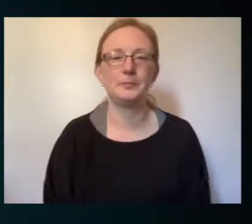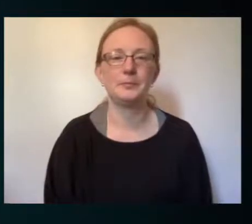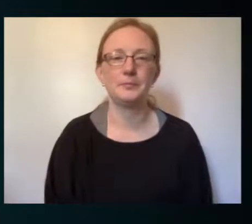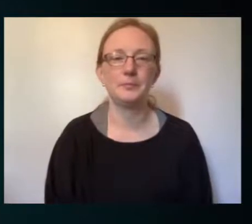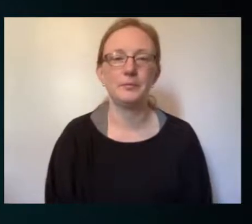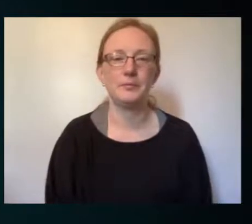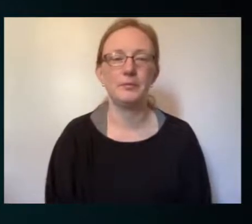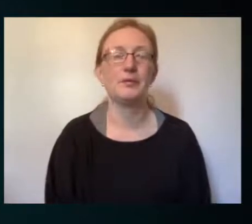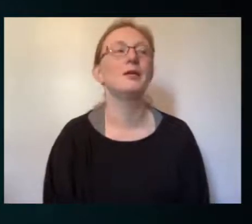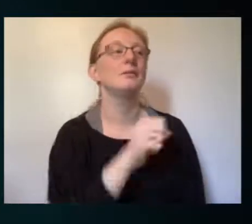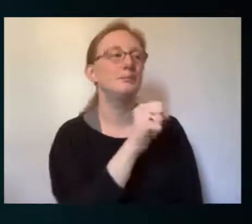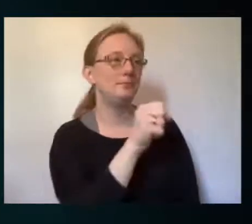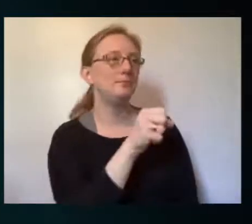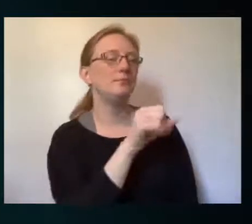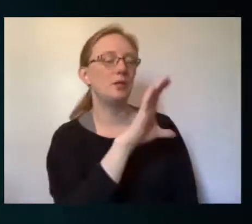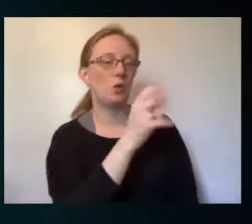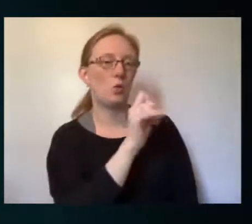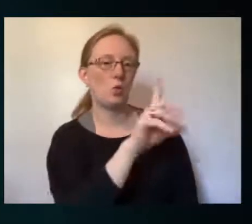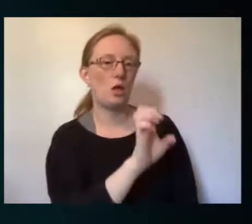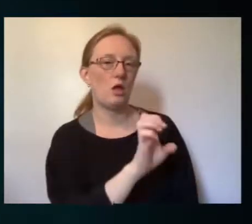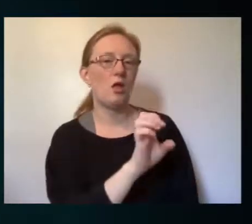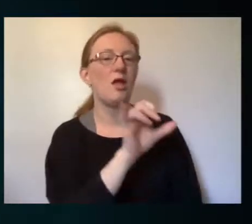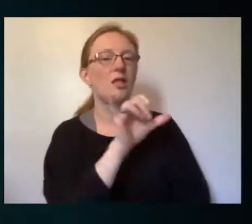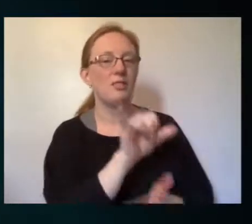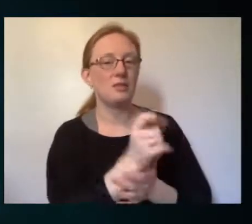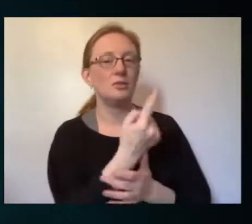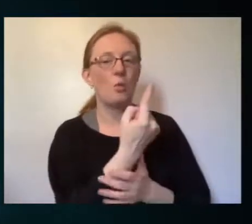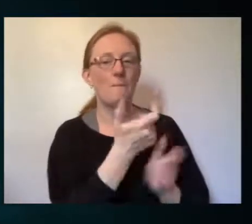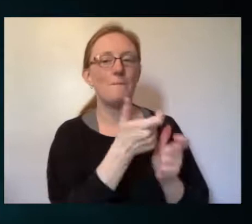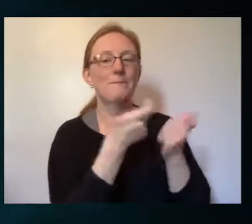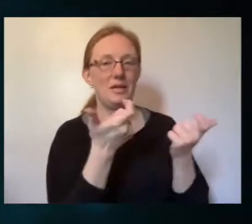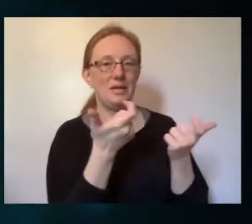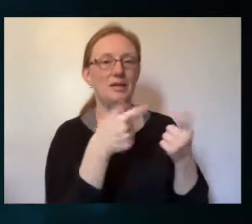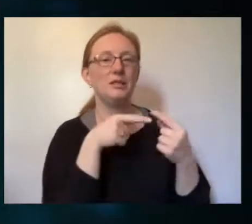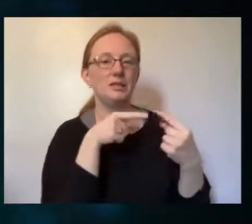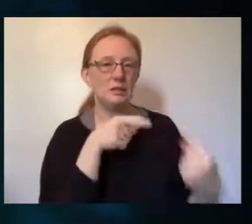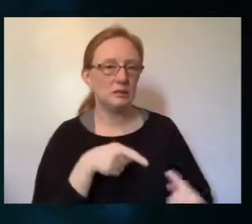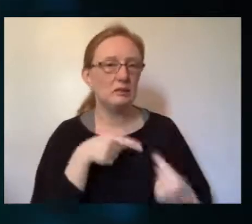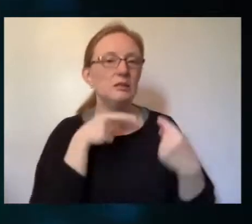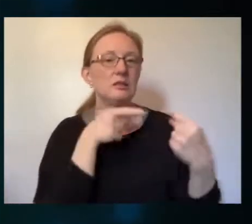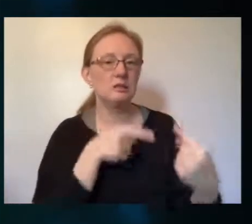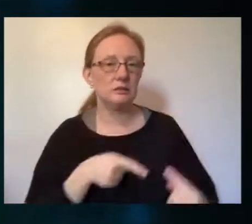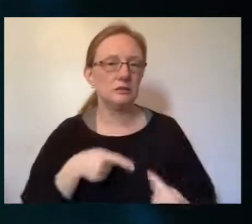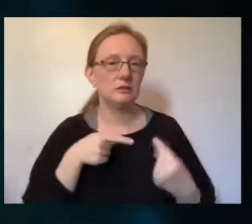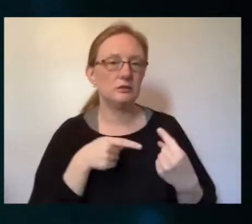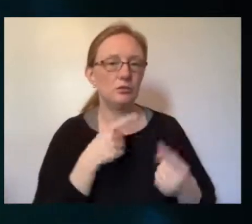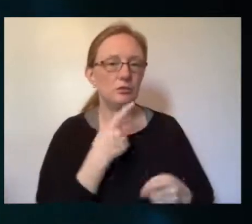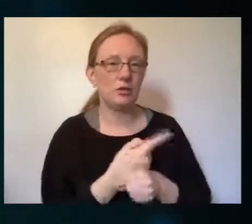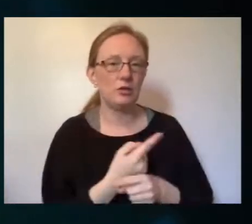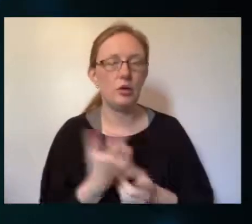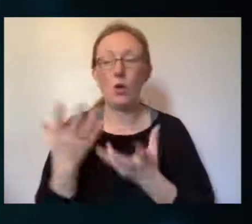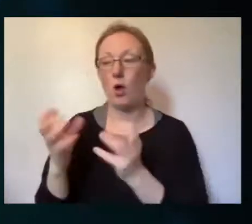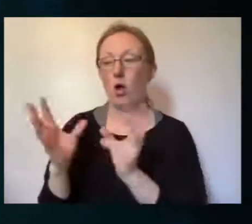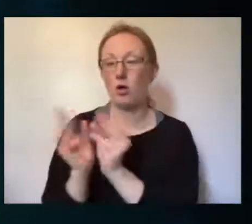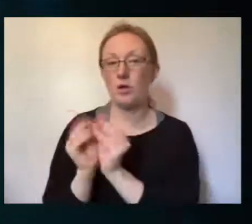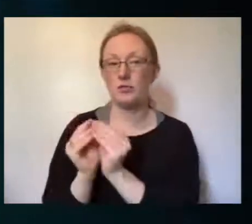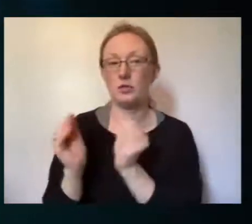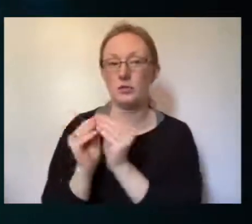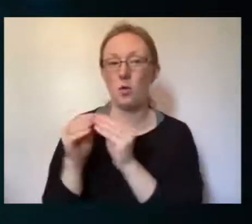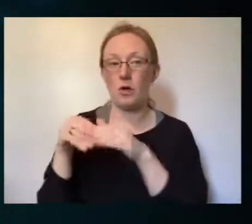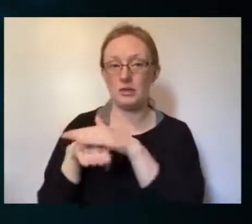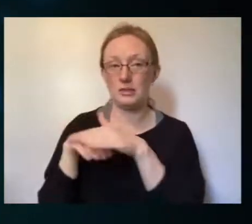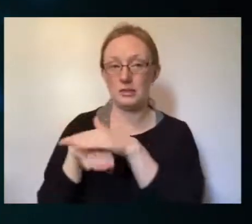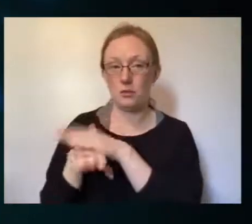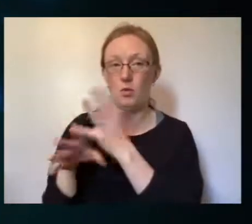Yeah, and I think therein lies one of the major tensions, right? That we want conferences to be more